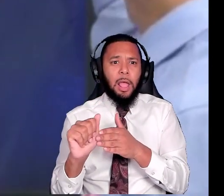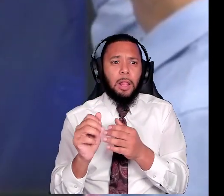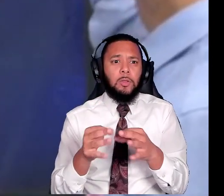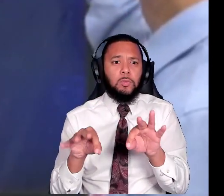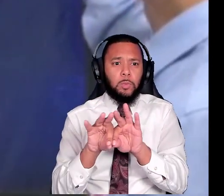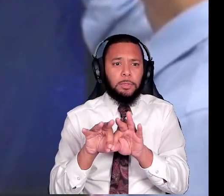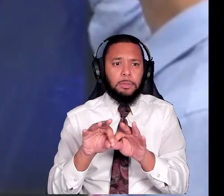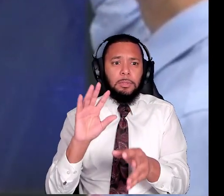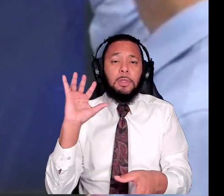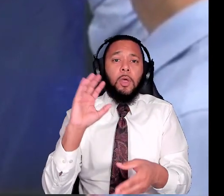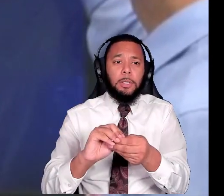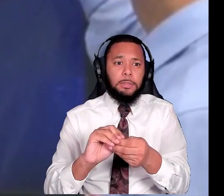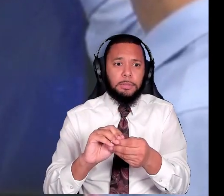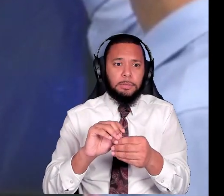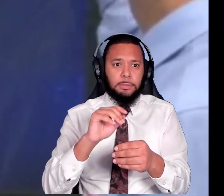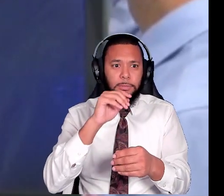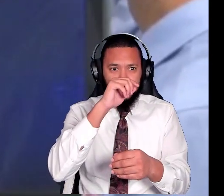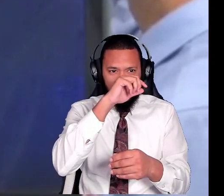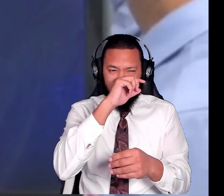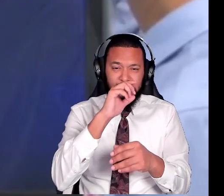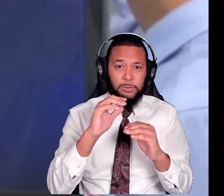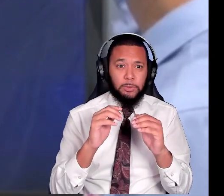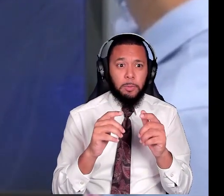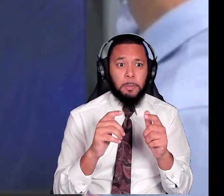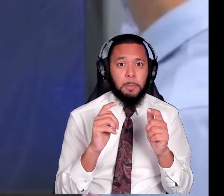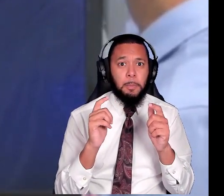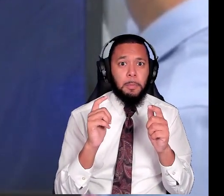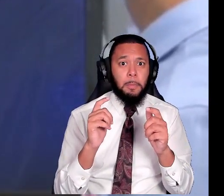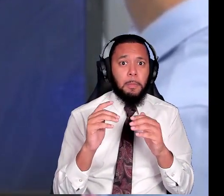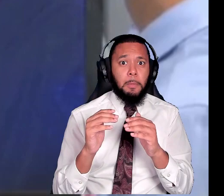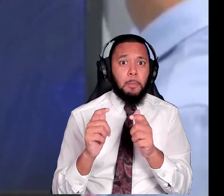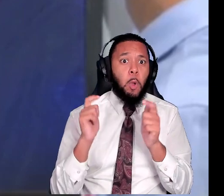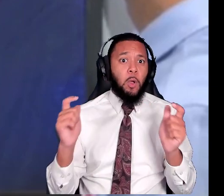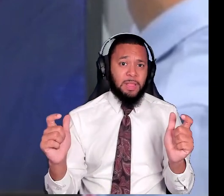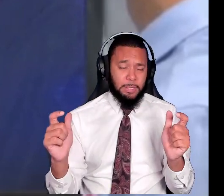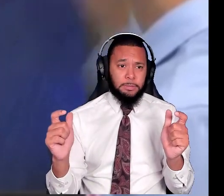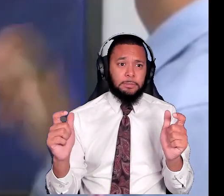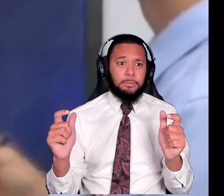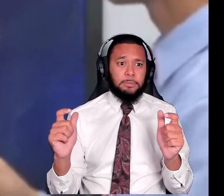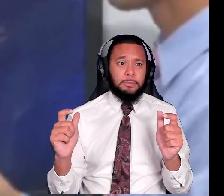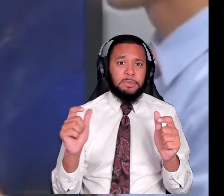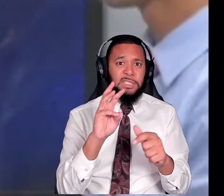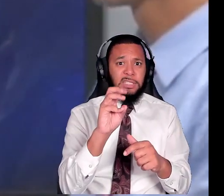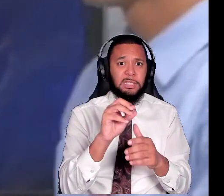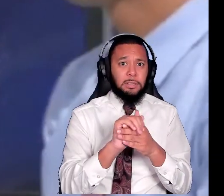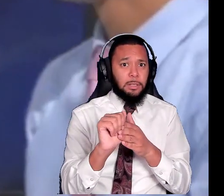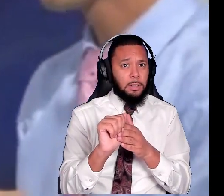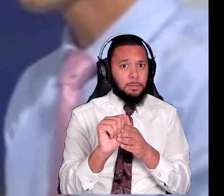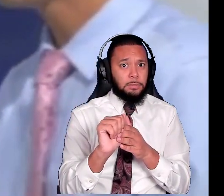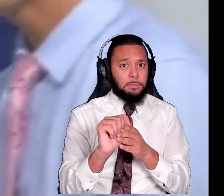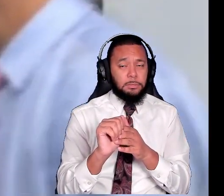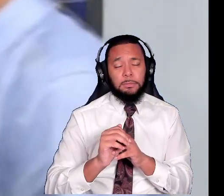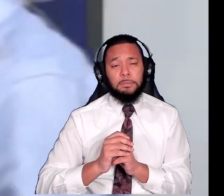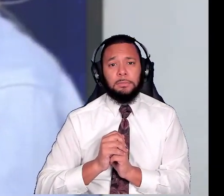product. More than $60 worth of total product.